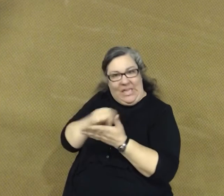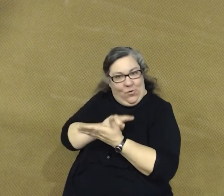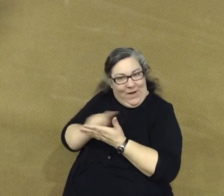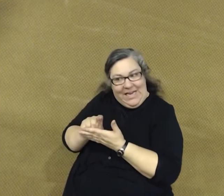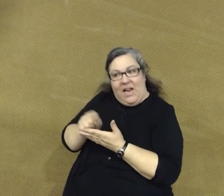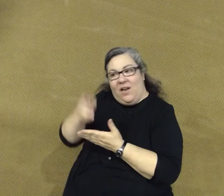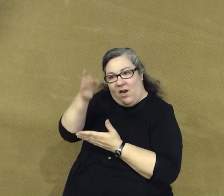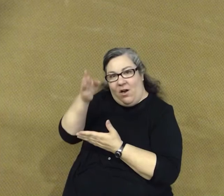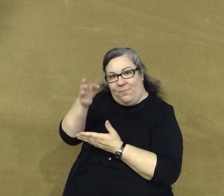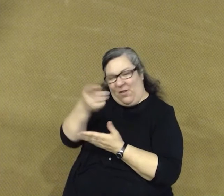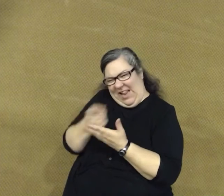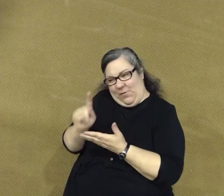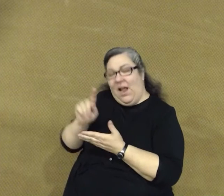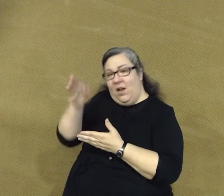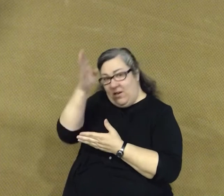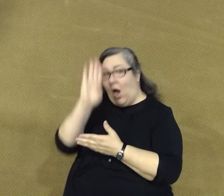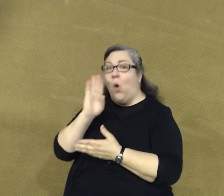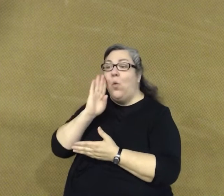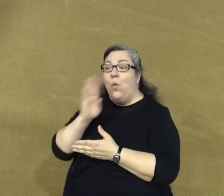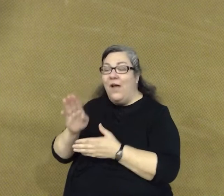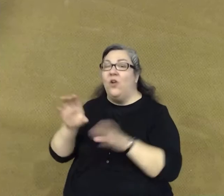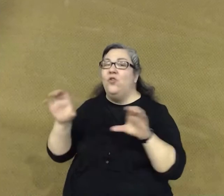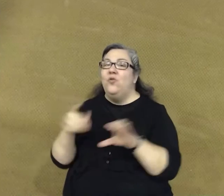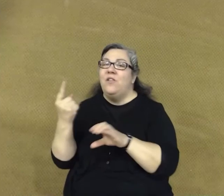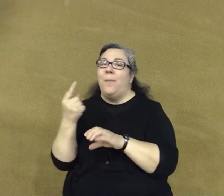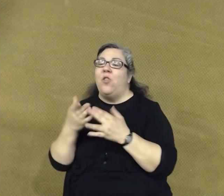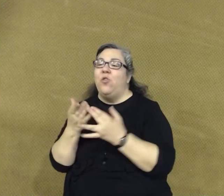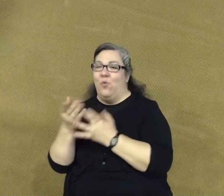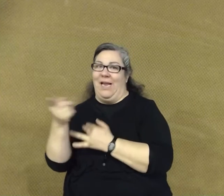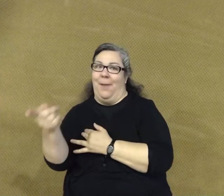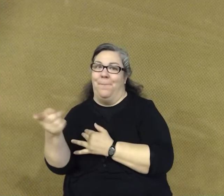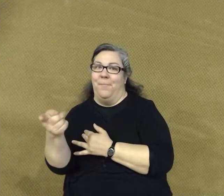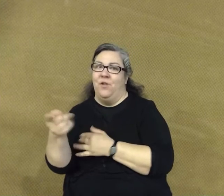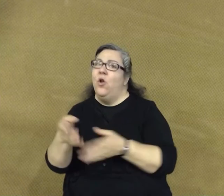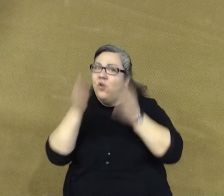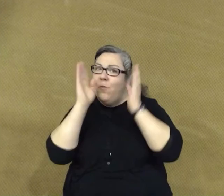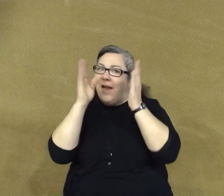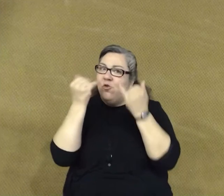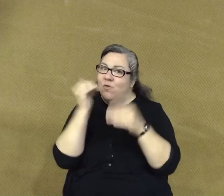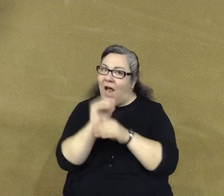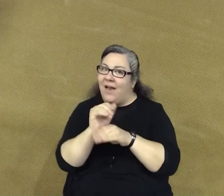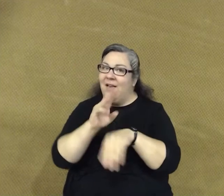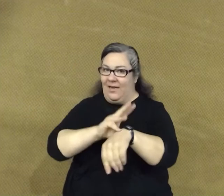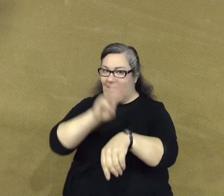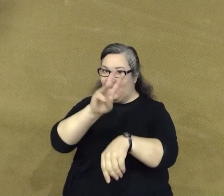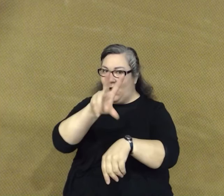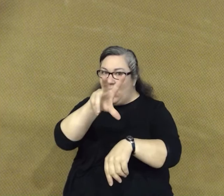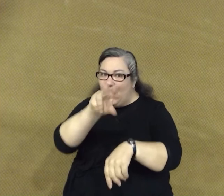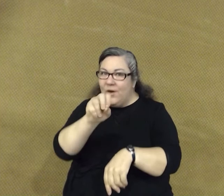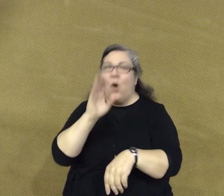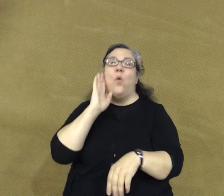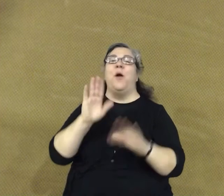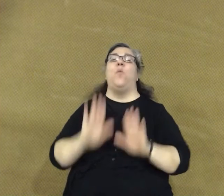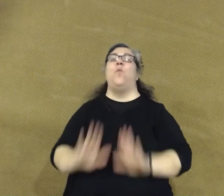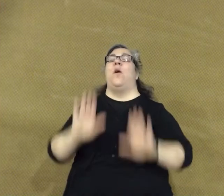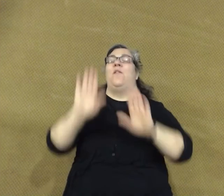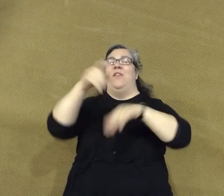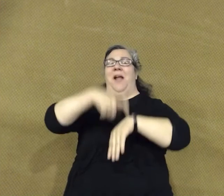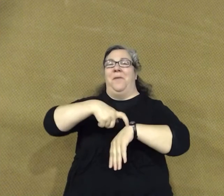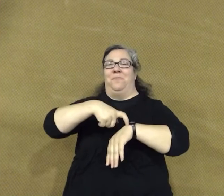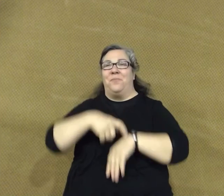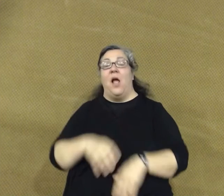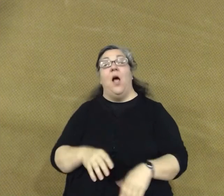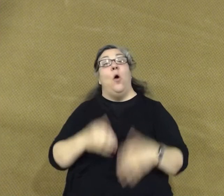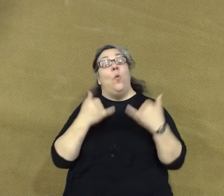this church tonight. And I encourage you, wherever you are, pay attention and tune in tonight at 6:30. Going to be a great night. Well, it